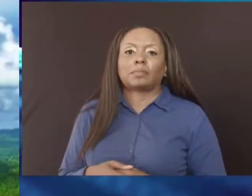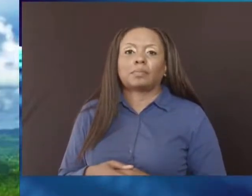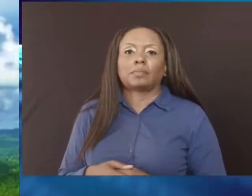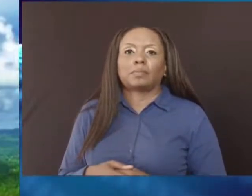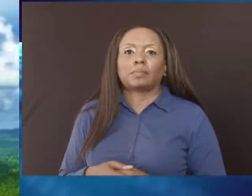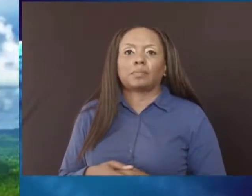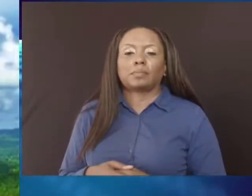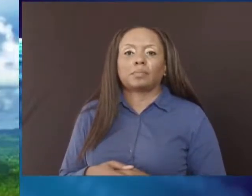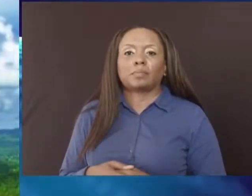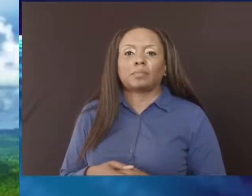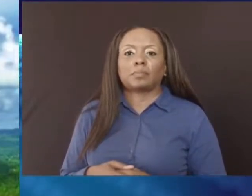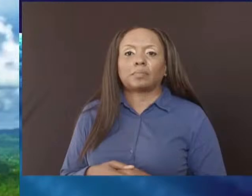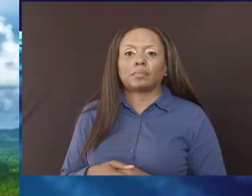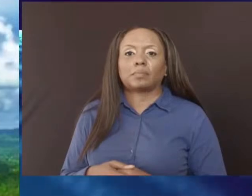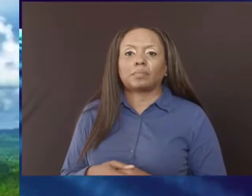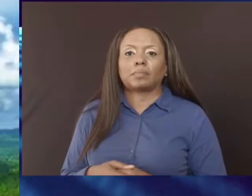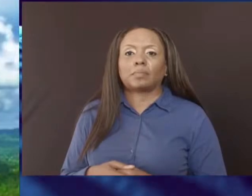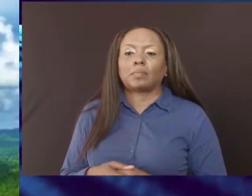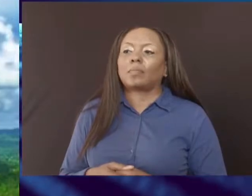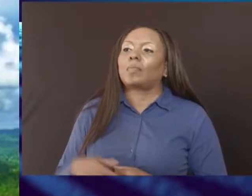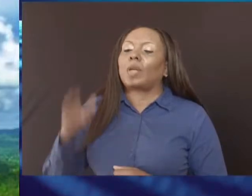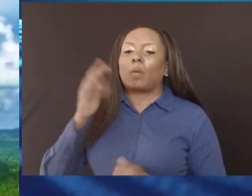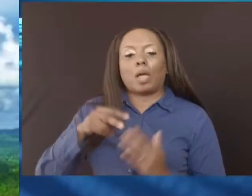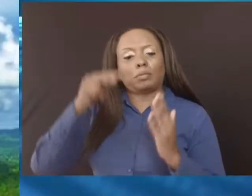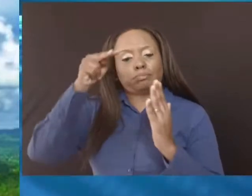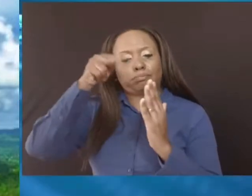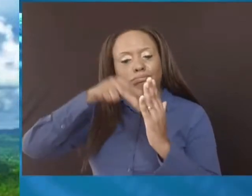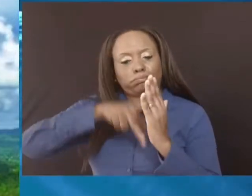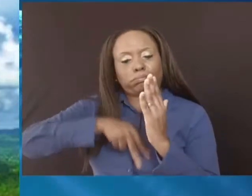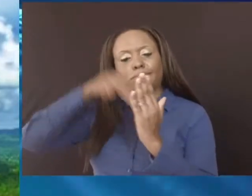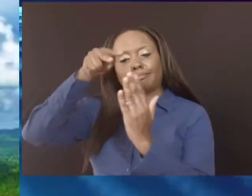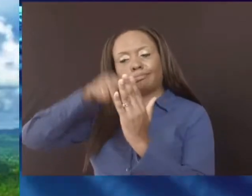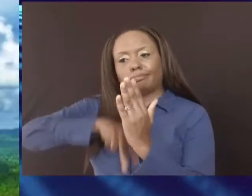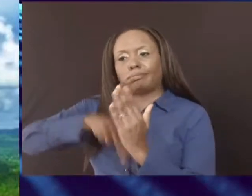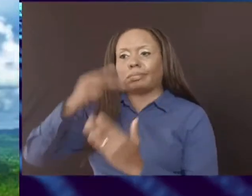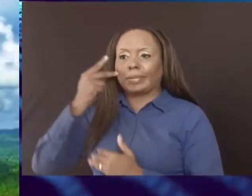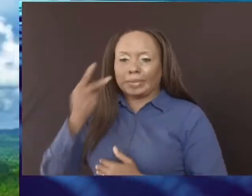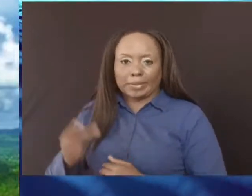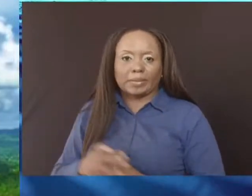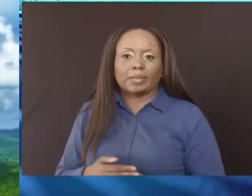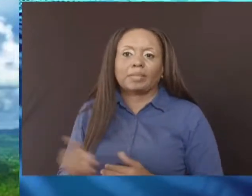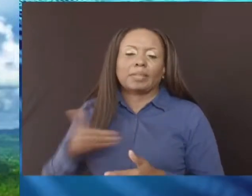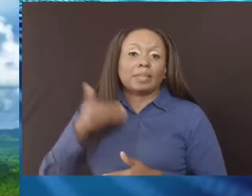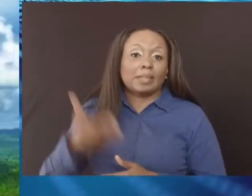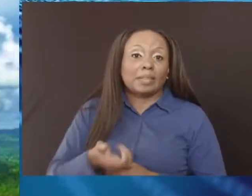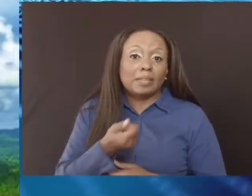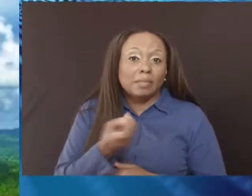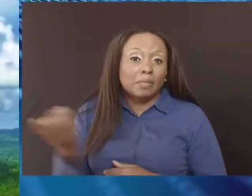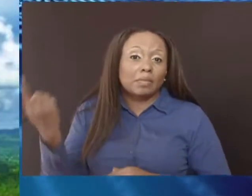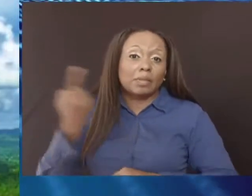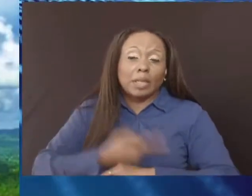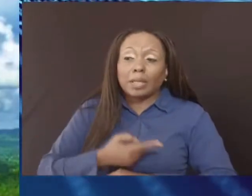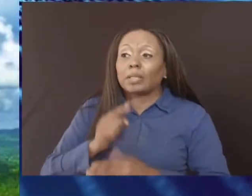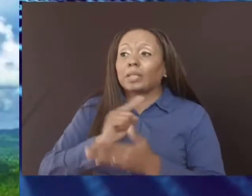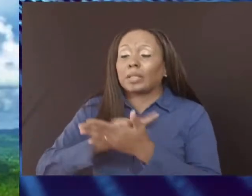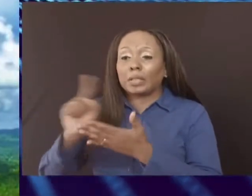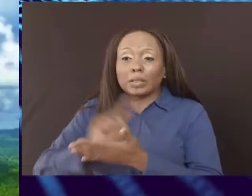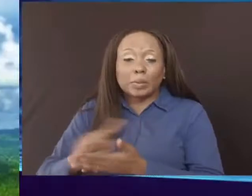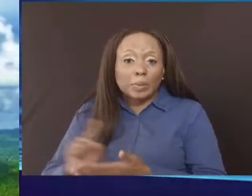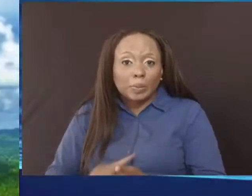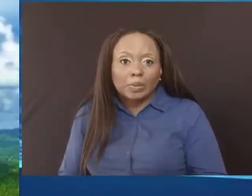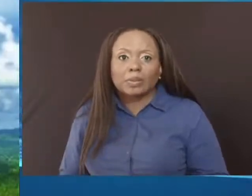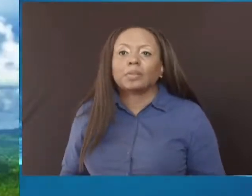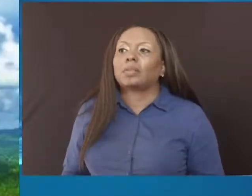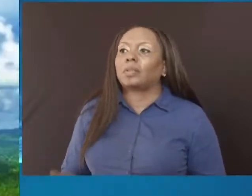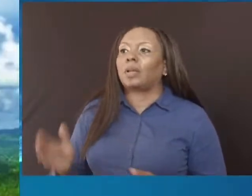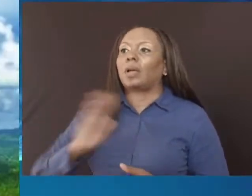will be handled on a case-by-case basis and within the next few days to weeks. And this is because all of our